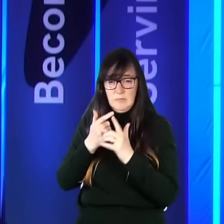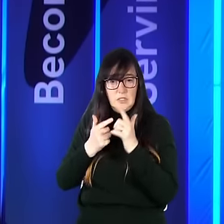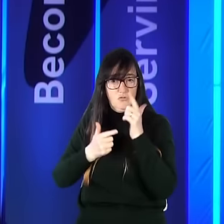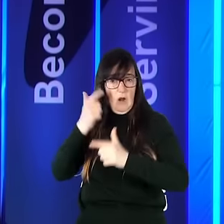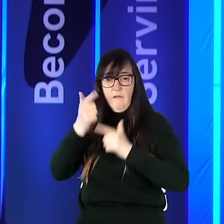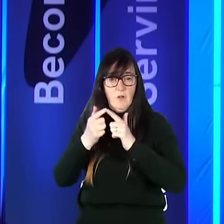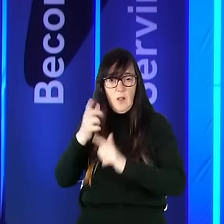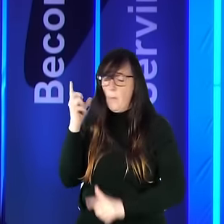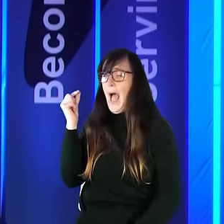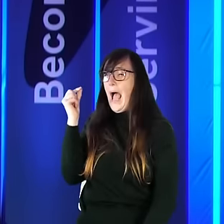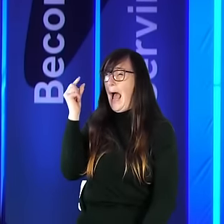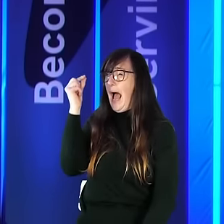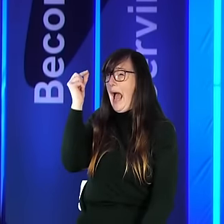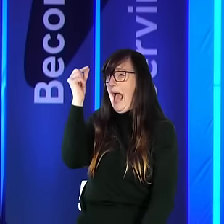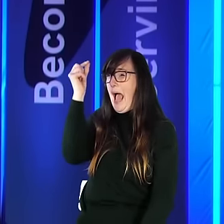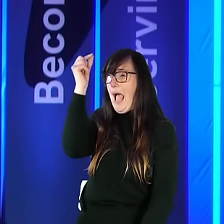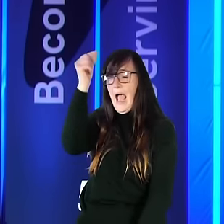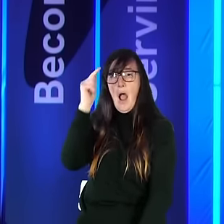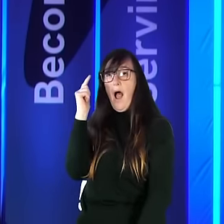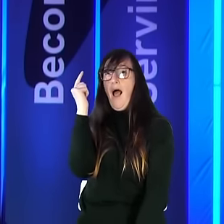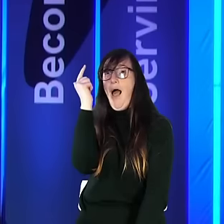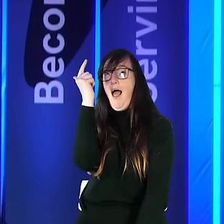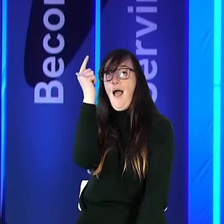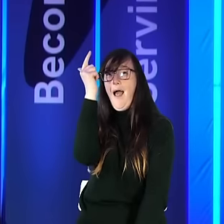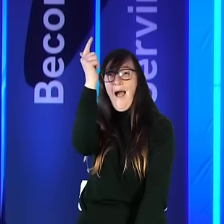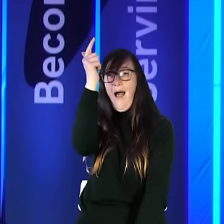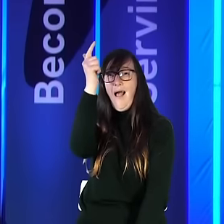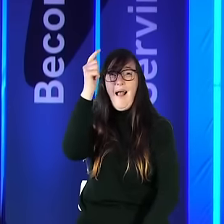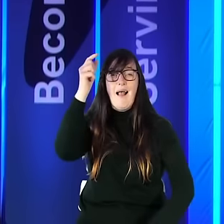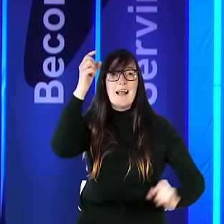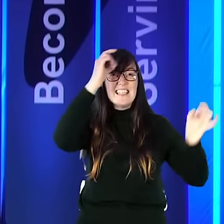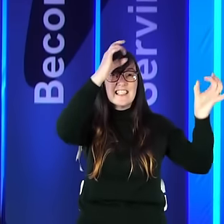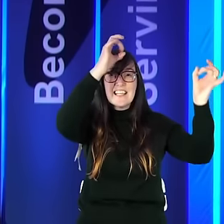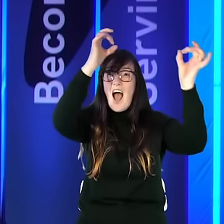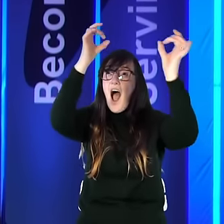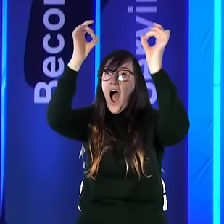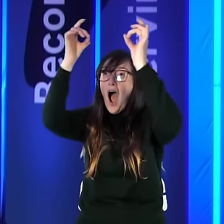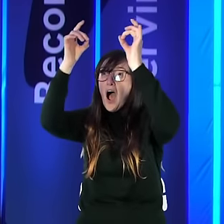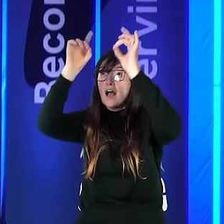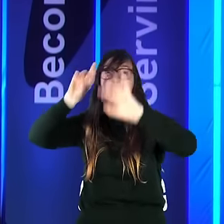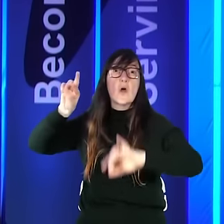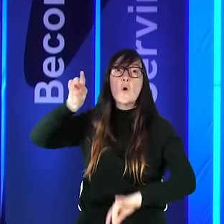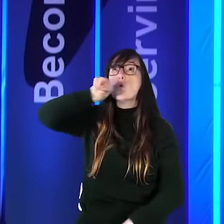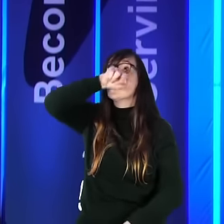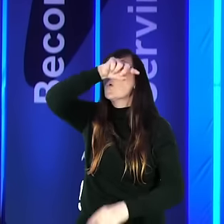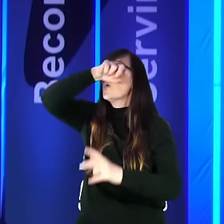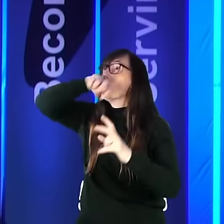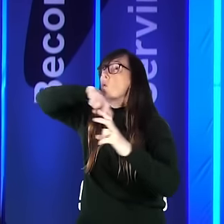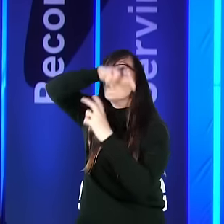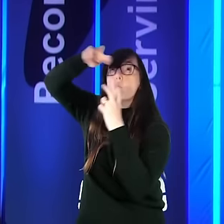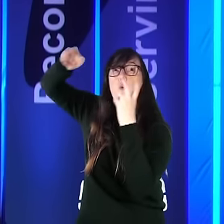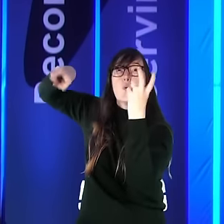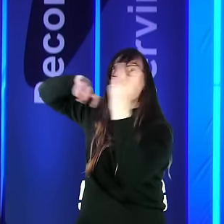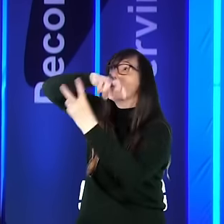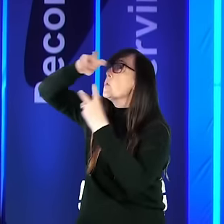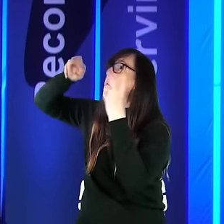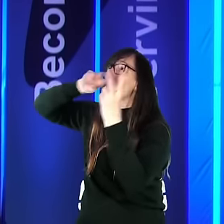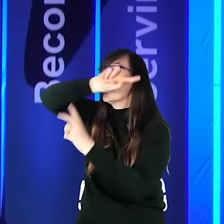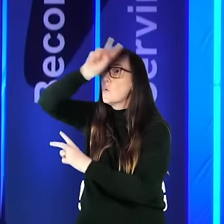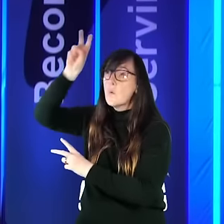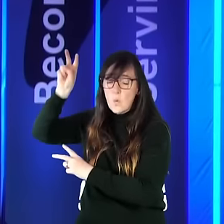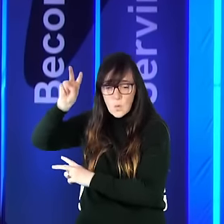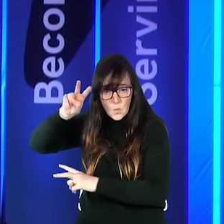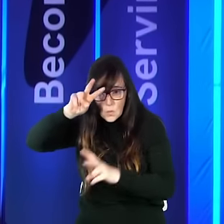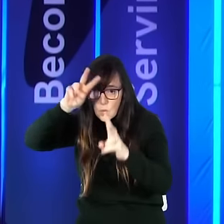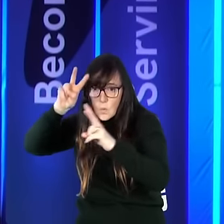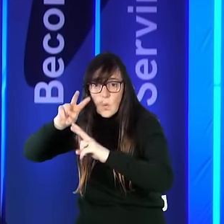past countless yellow-orange stars, swoop down to the fiery glow located a few hundred light years below the plane